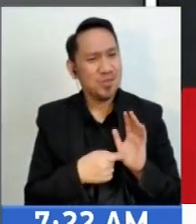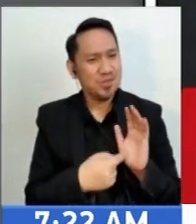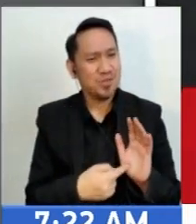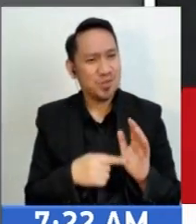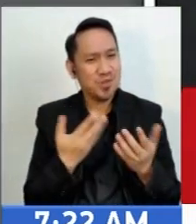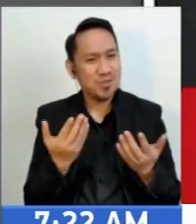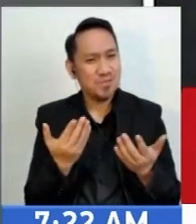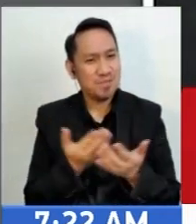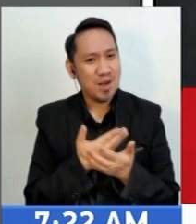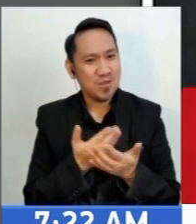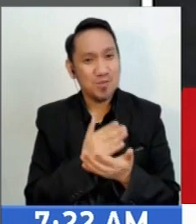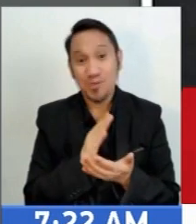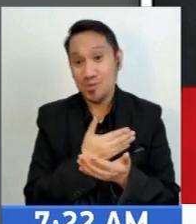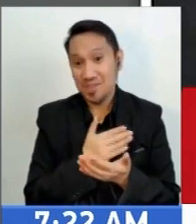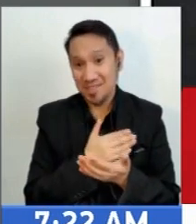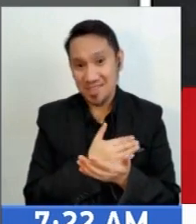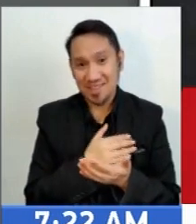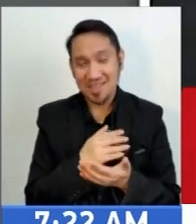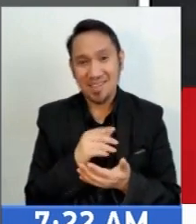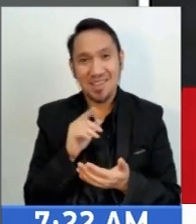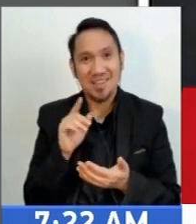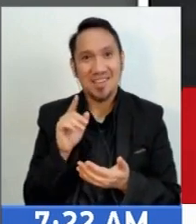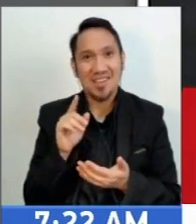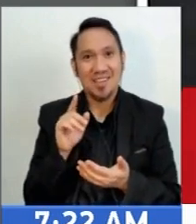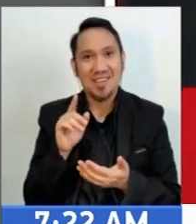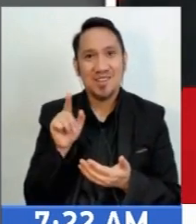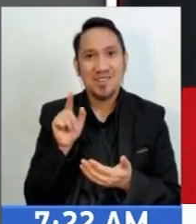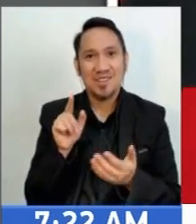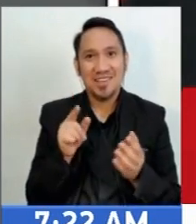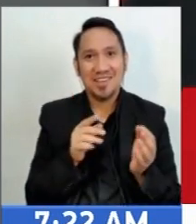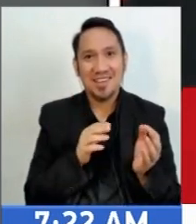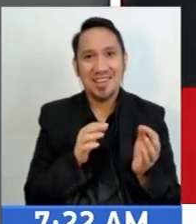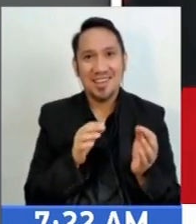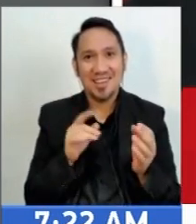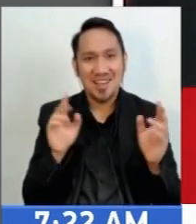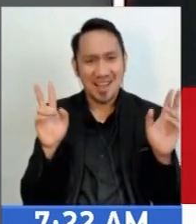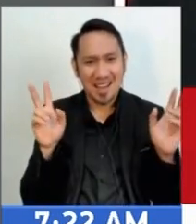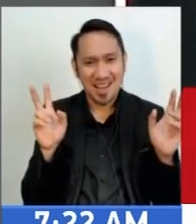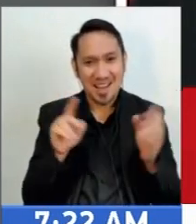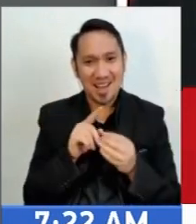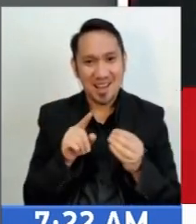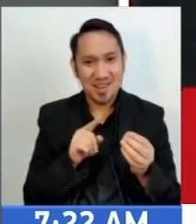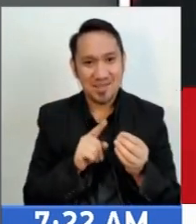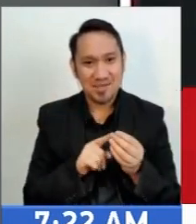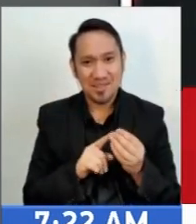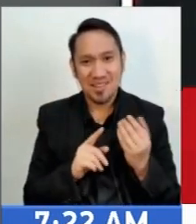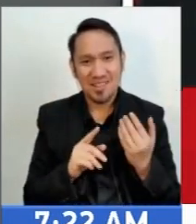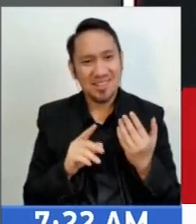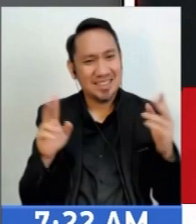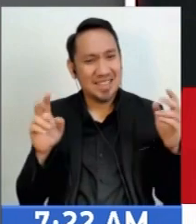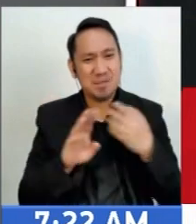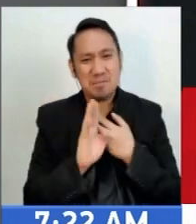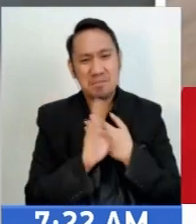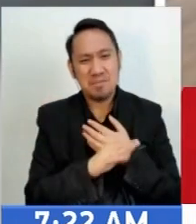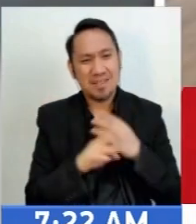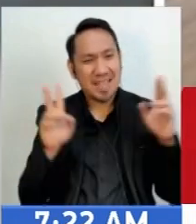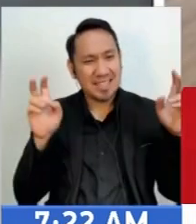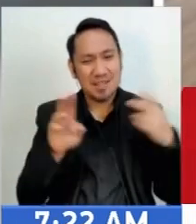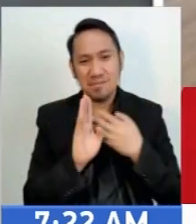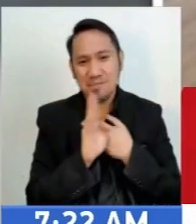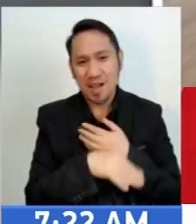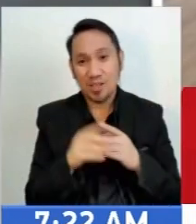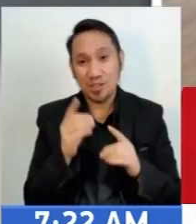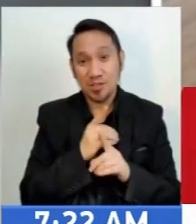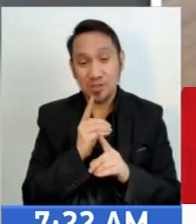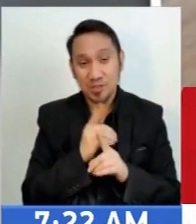Now. Paniwala na Swifties, tungkol kay Taylor Lautner ang album track na Back to December. Bukod sa special appearance na featured din si Taylor Lautner